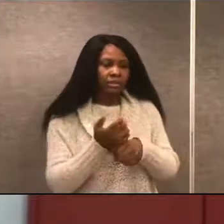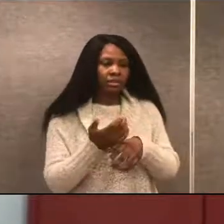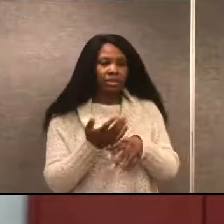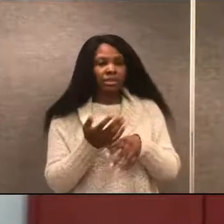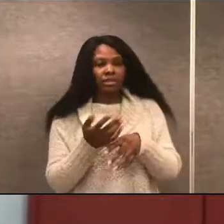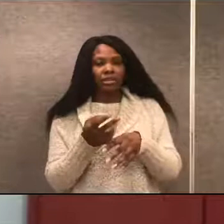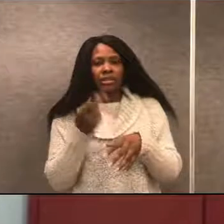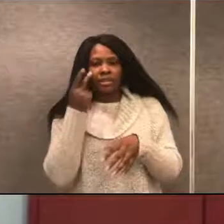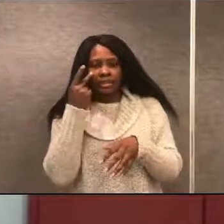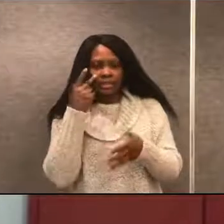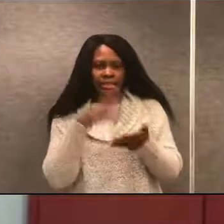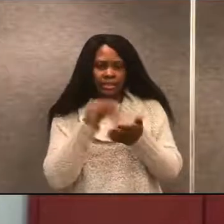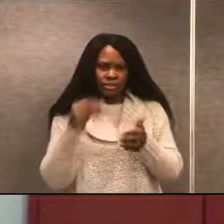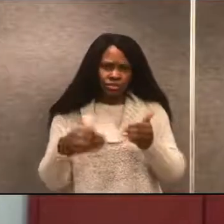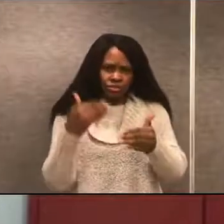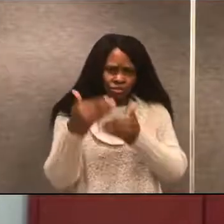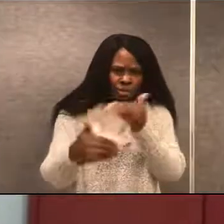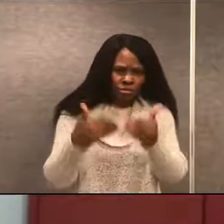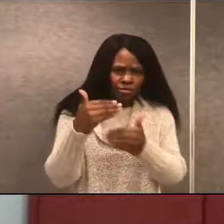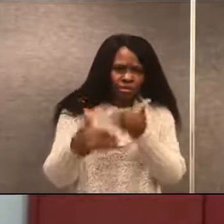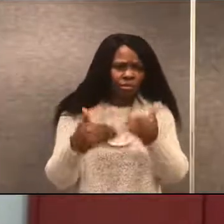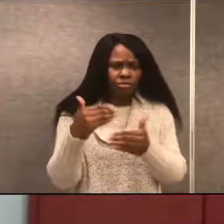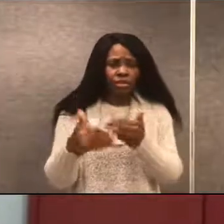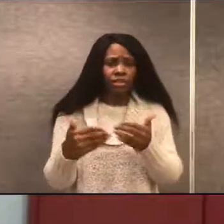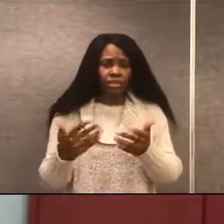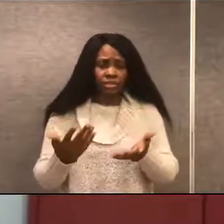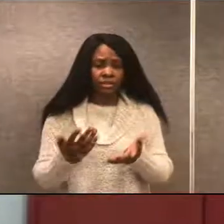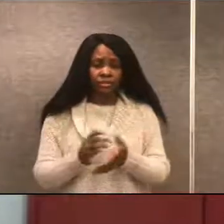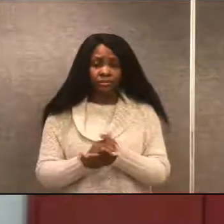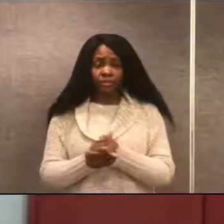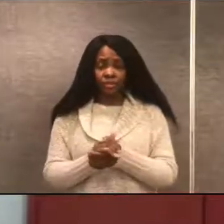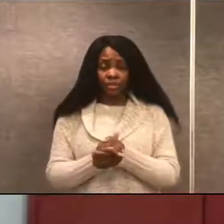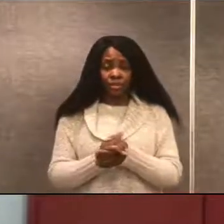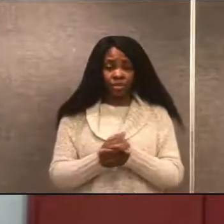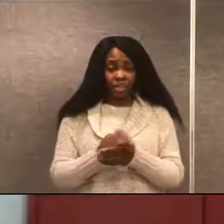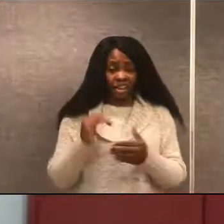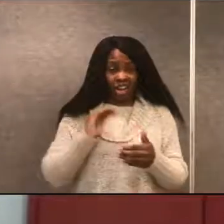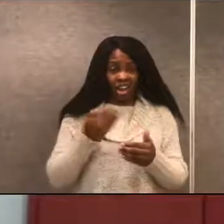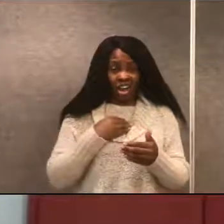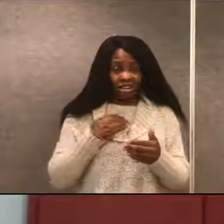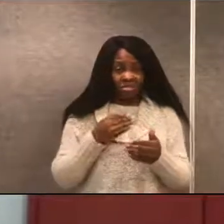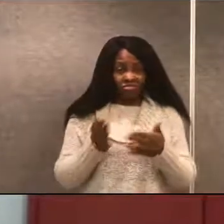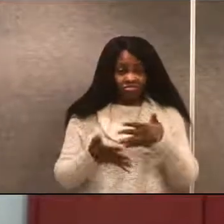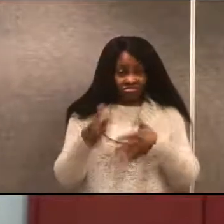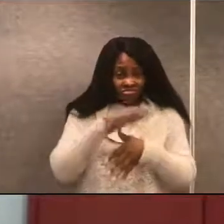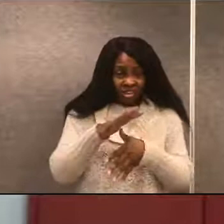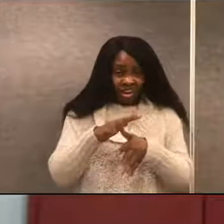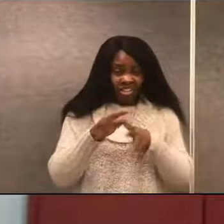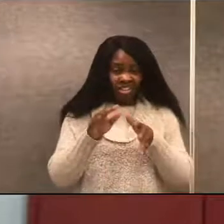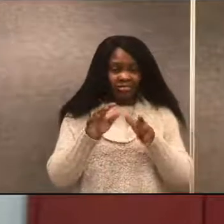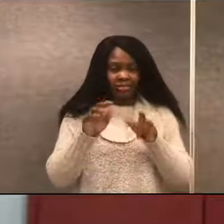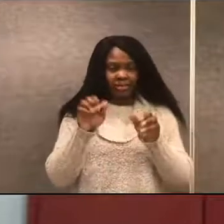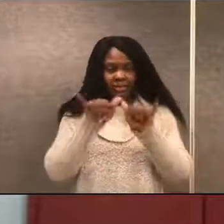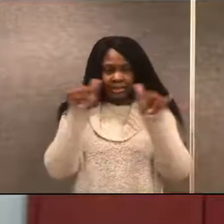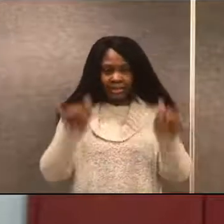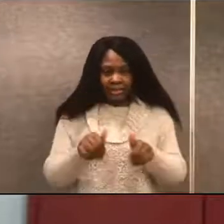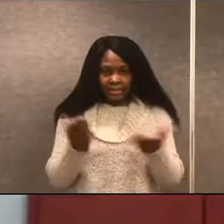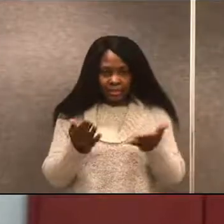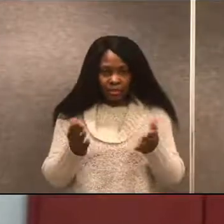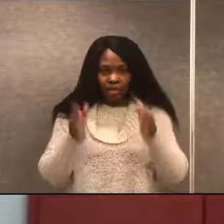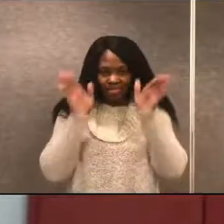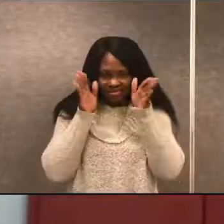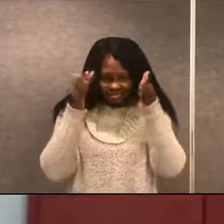for progress monitoring of students. While Focus is our primary system as far as grades, parents are able to go